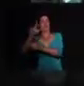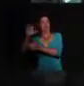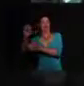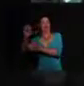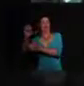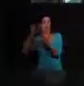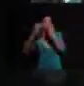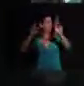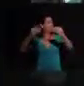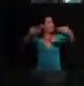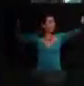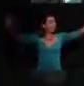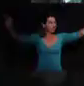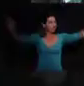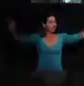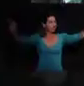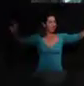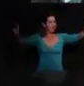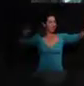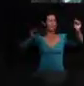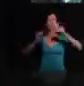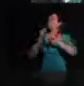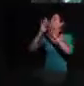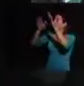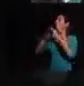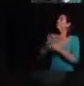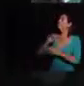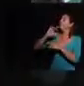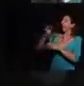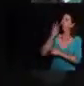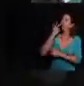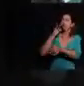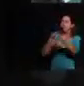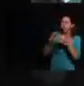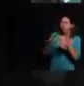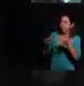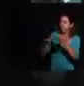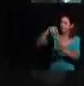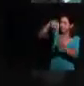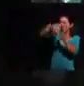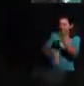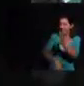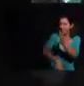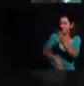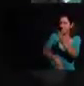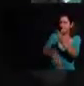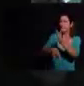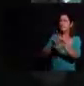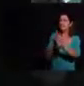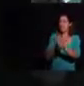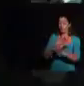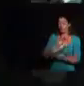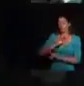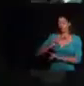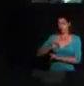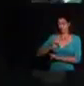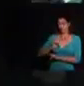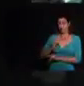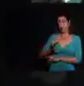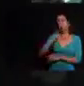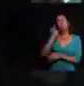it. Excellent. We're going to hear more about Lynn's books in just a moment, but I'd like to, on behalf of the board members, just to remind you that